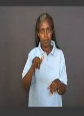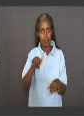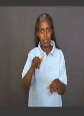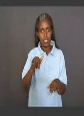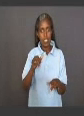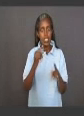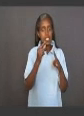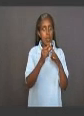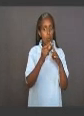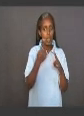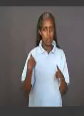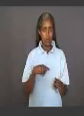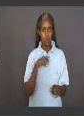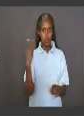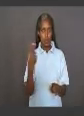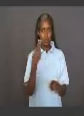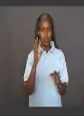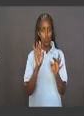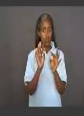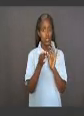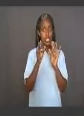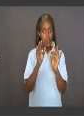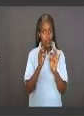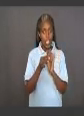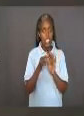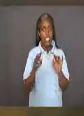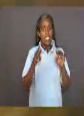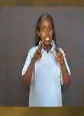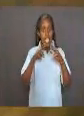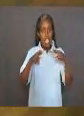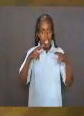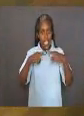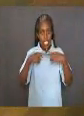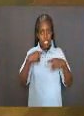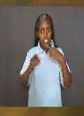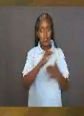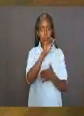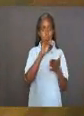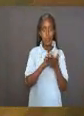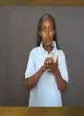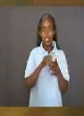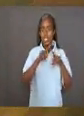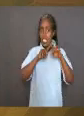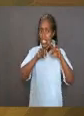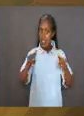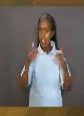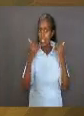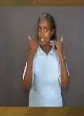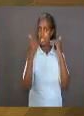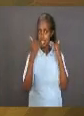The word we use to define the relationship between the different